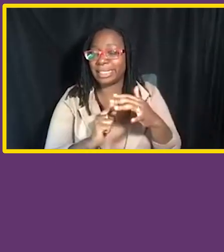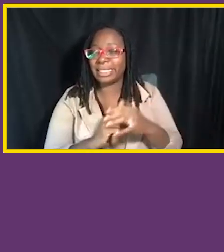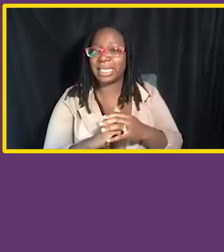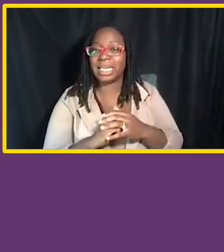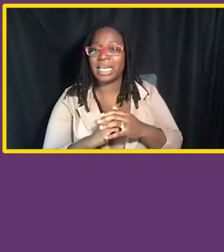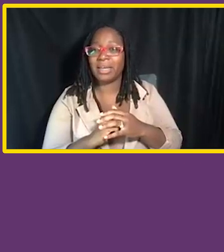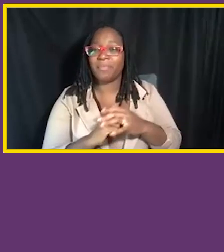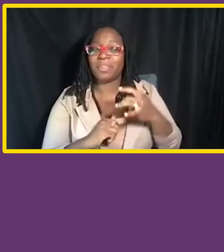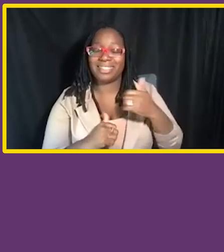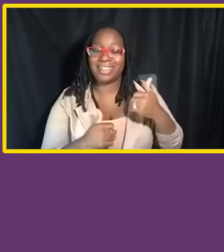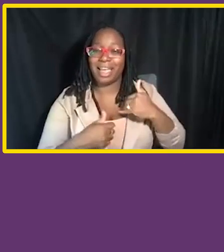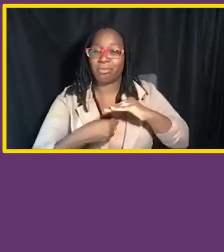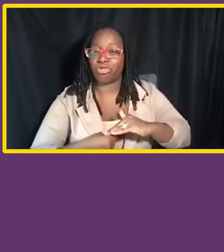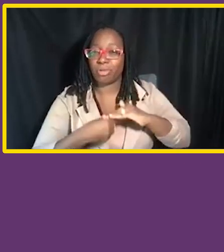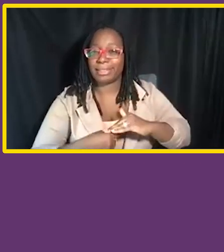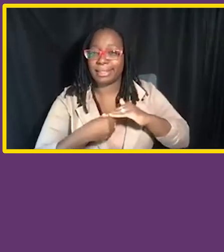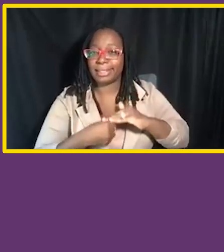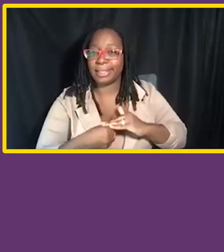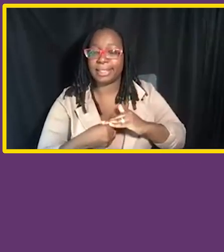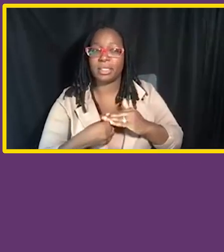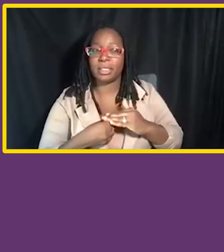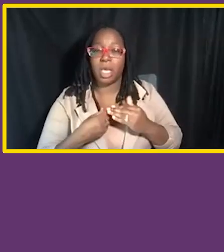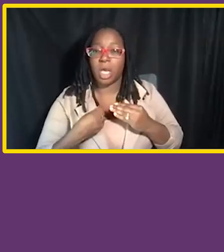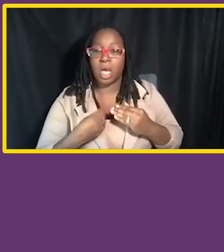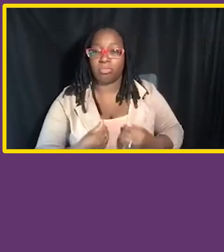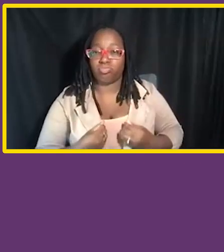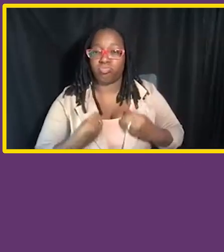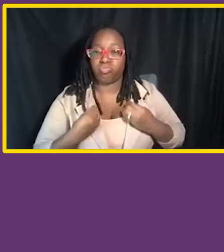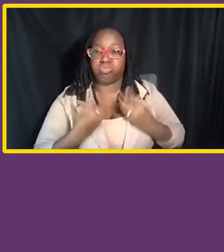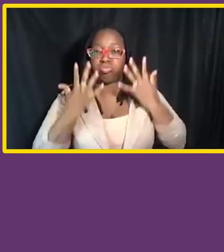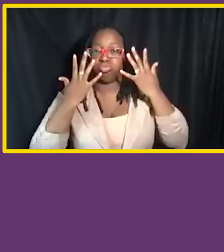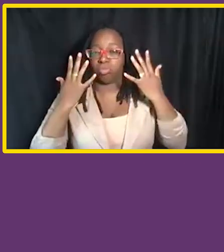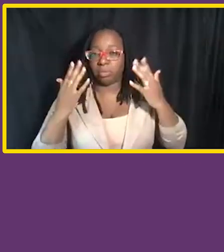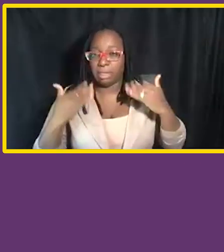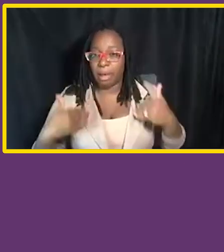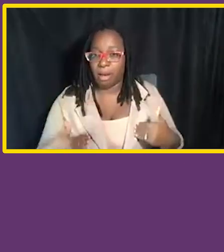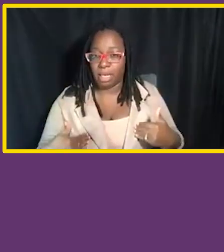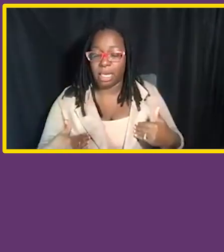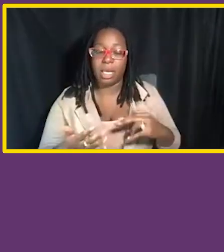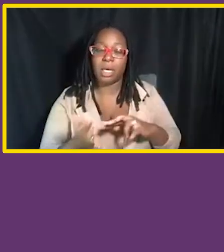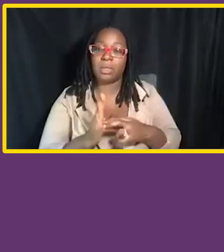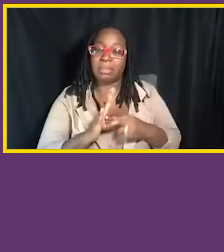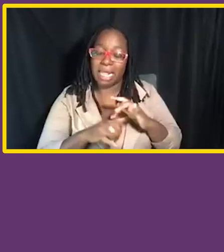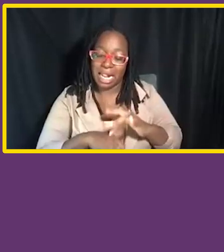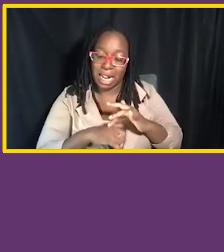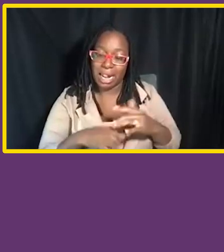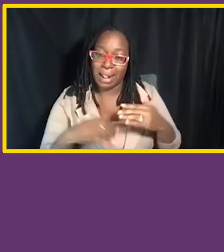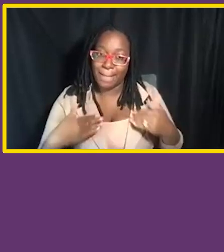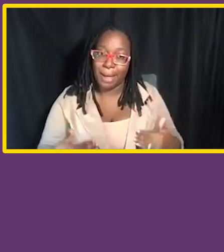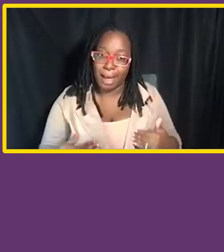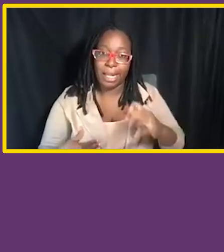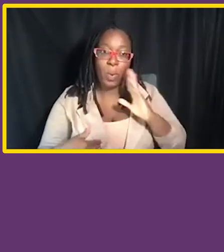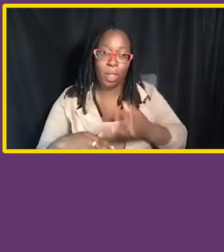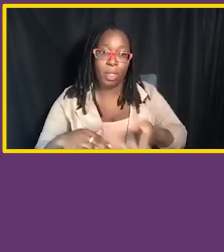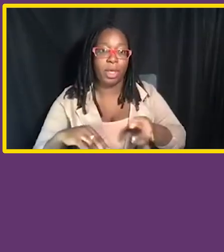releases stress hormone flooding, which over a continuous period of time in our bodies leads to system-wide inflammation that